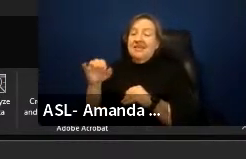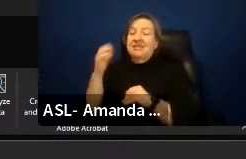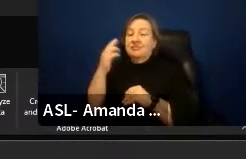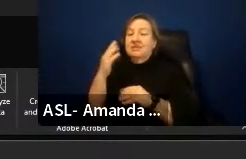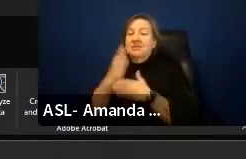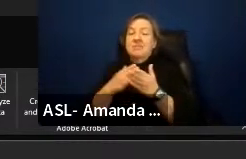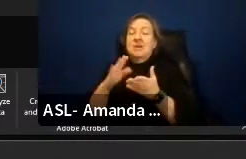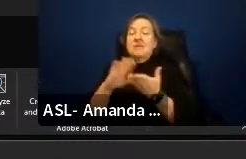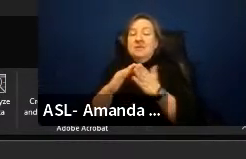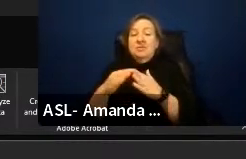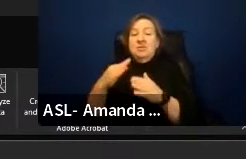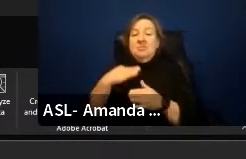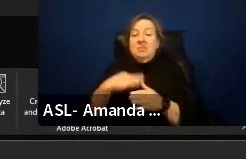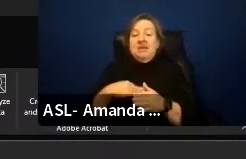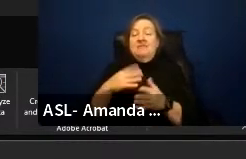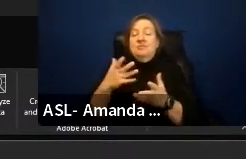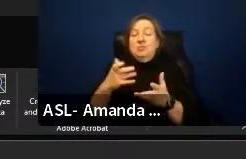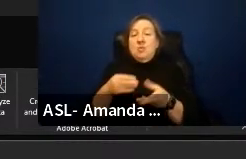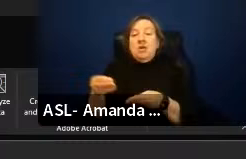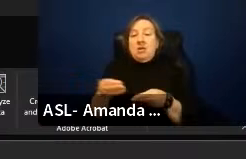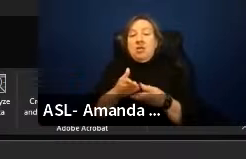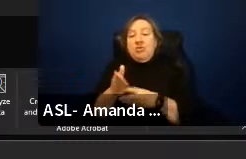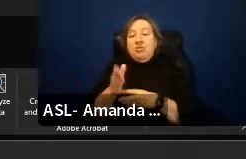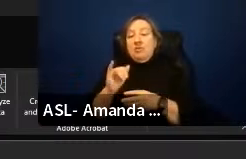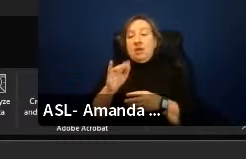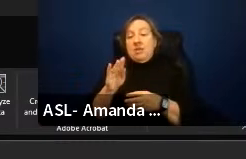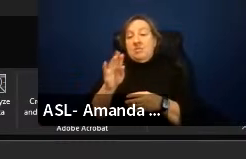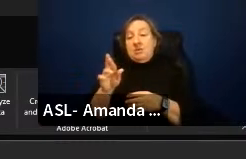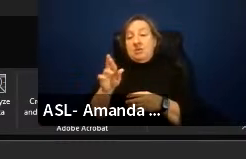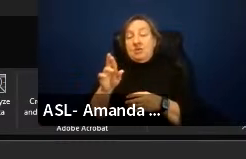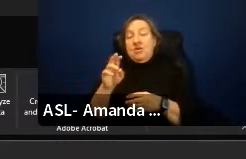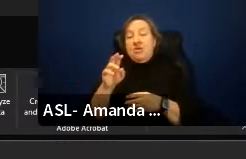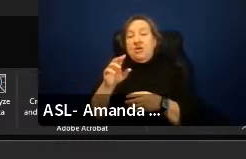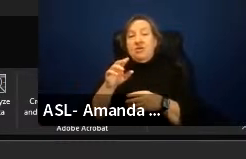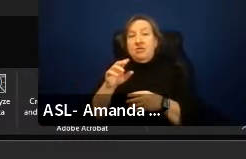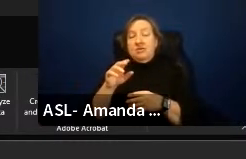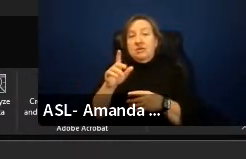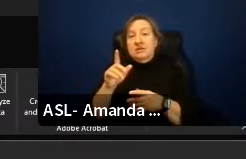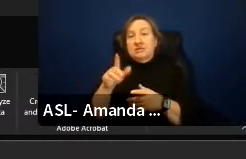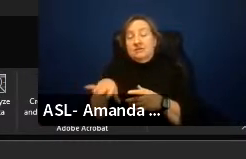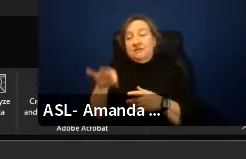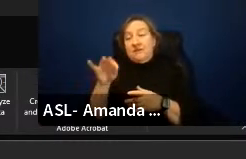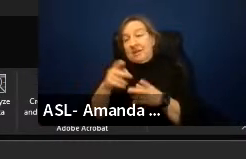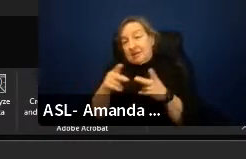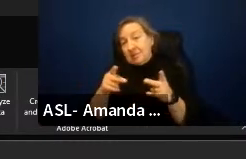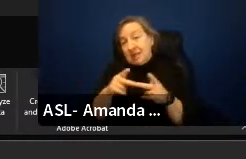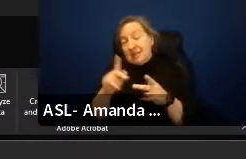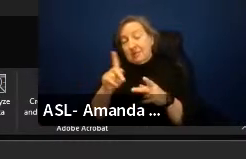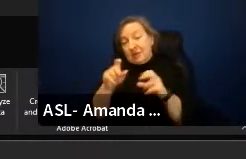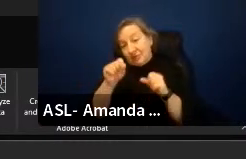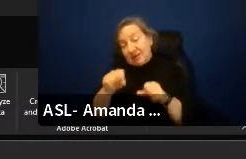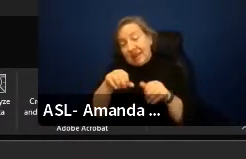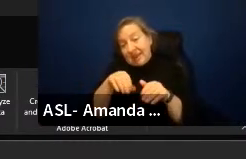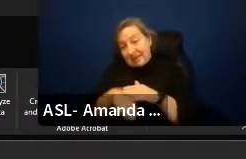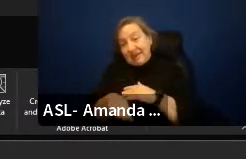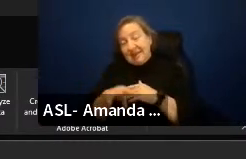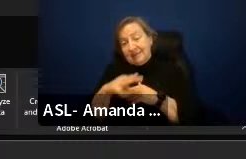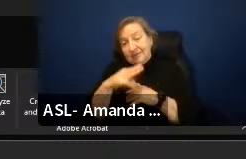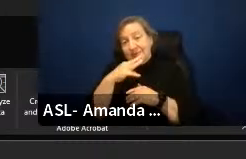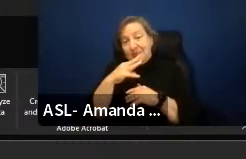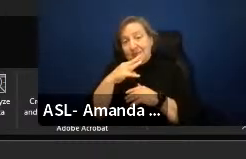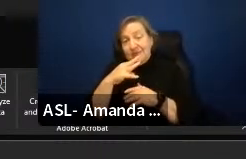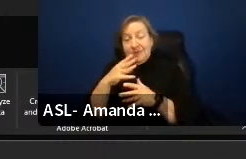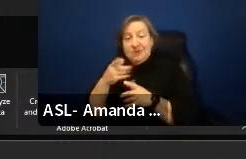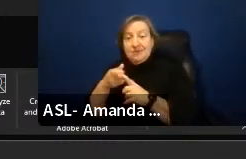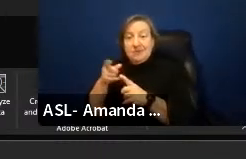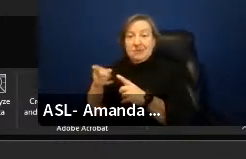want to have get facilitated through the IBR and the levy raising is finally some place that you can get down there